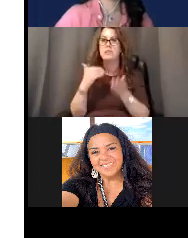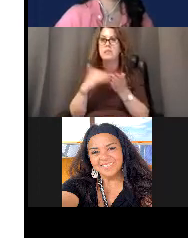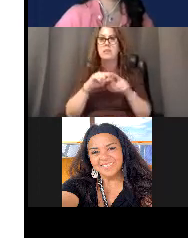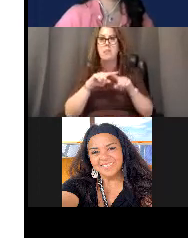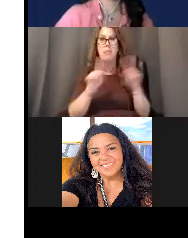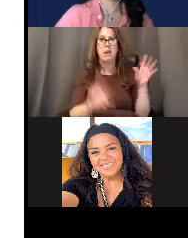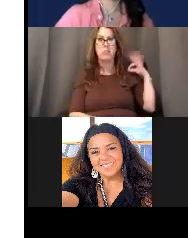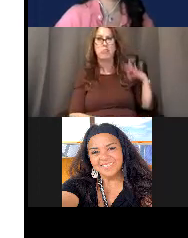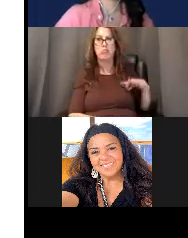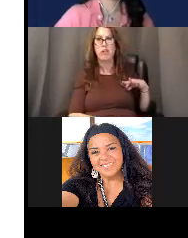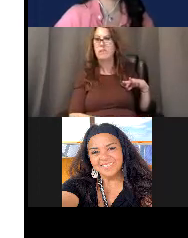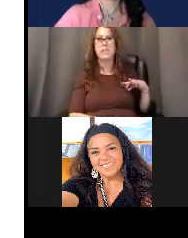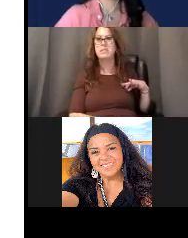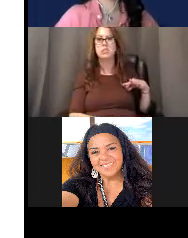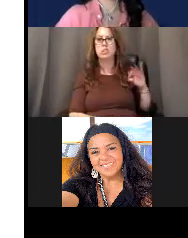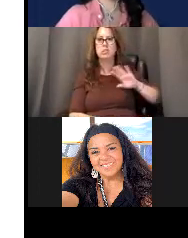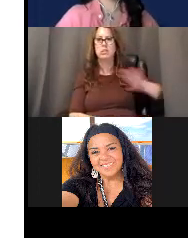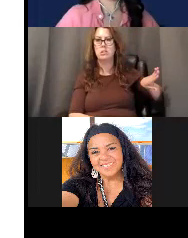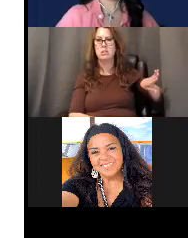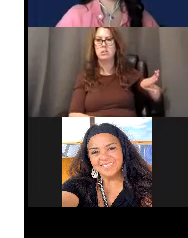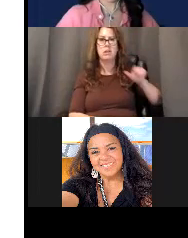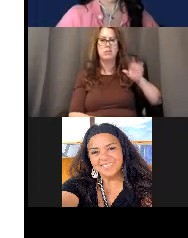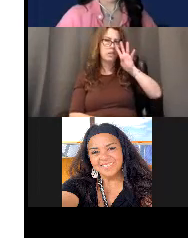one we just went through and this point where a lot